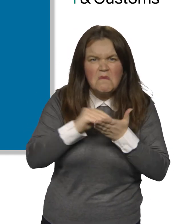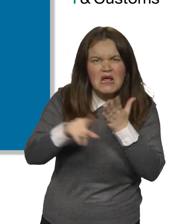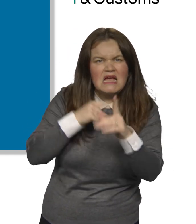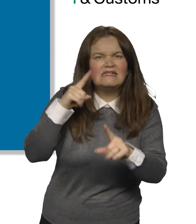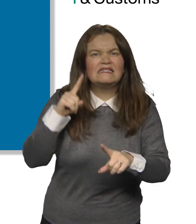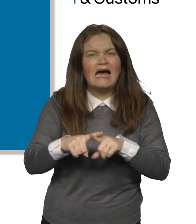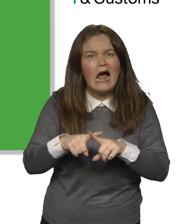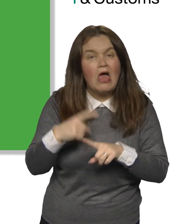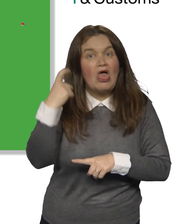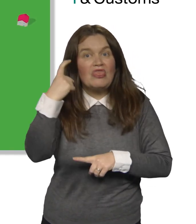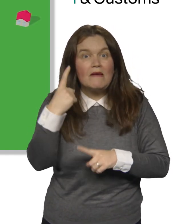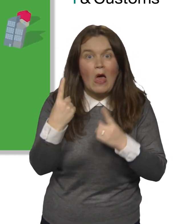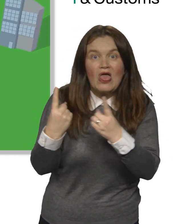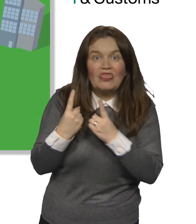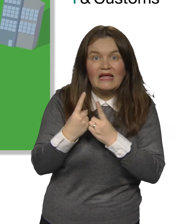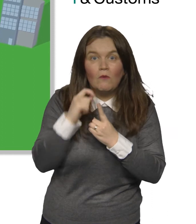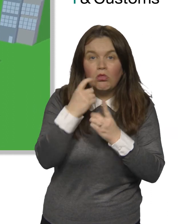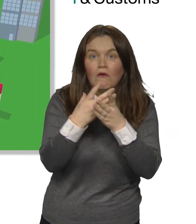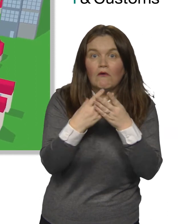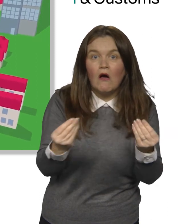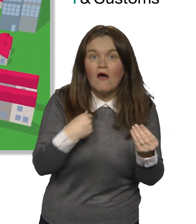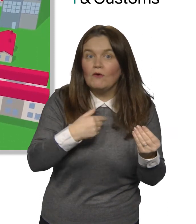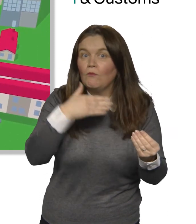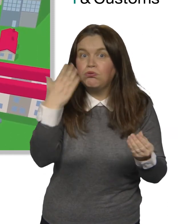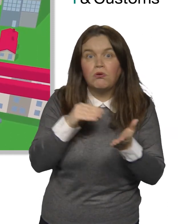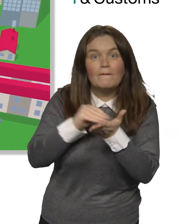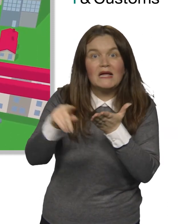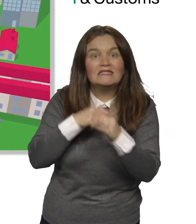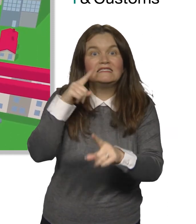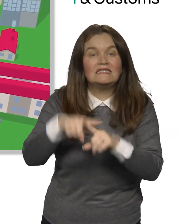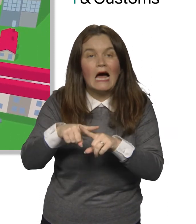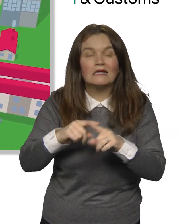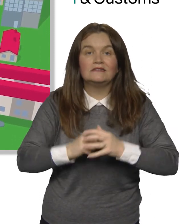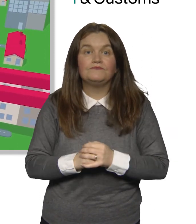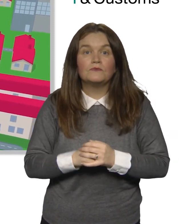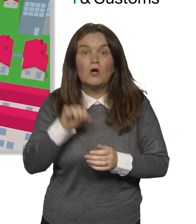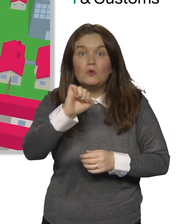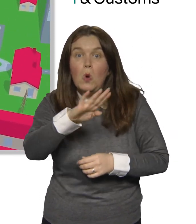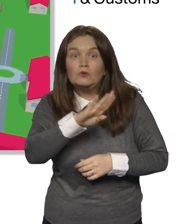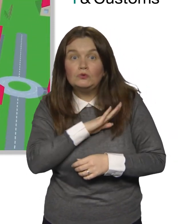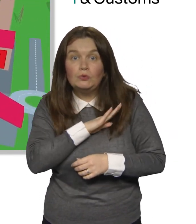to pay tax. But think about all the things that would disappear if we didn't have taxes.